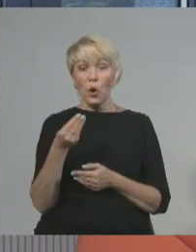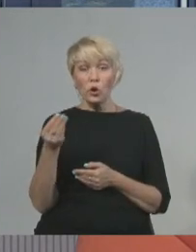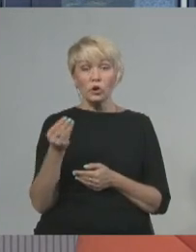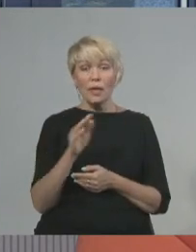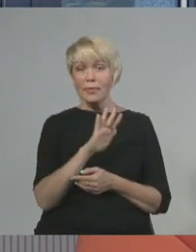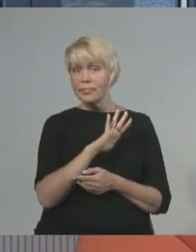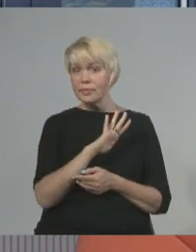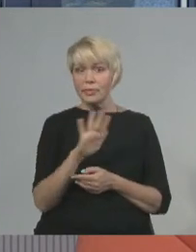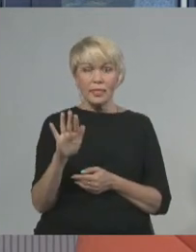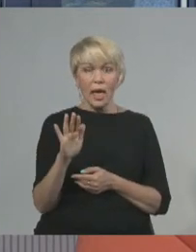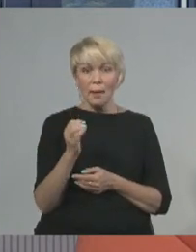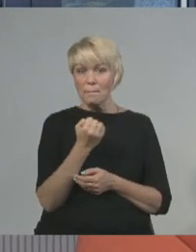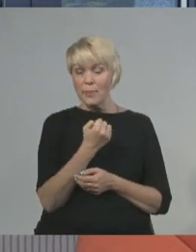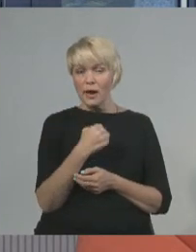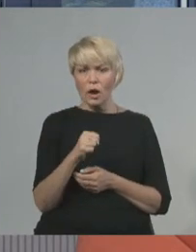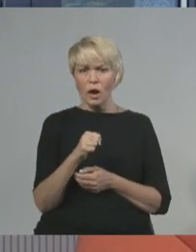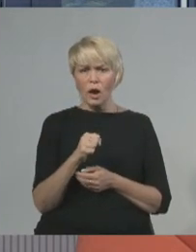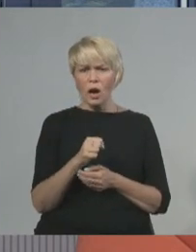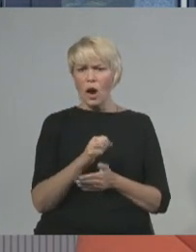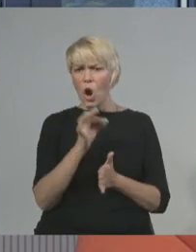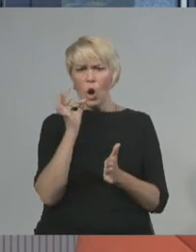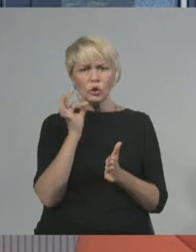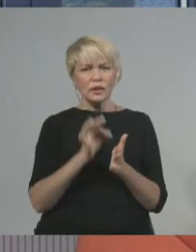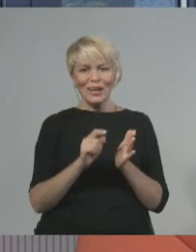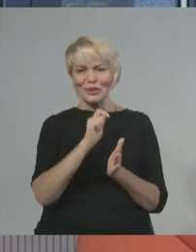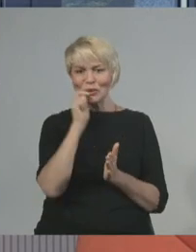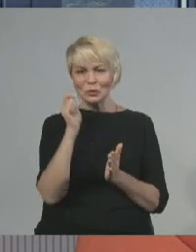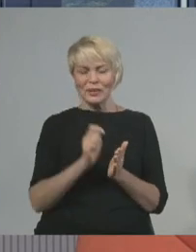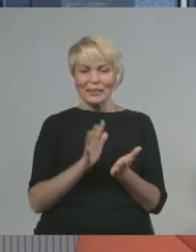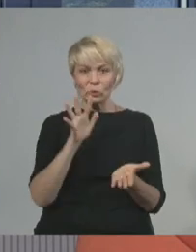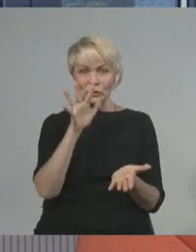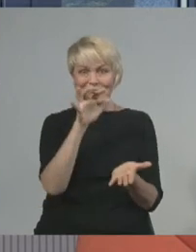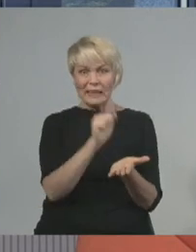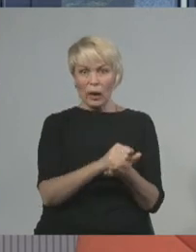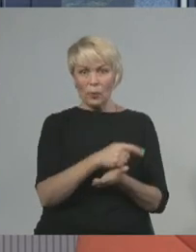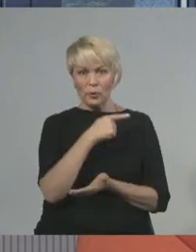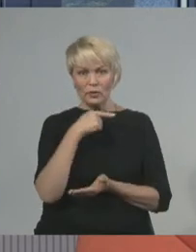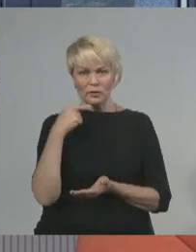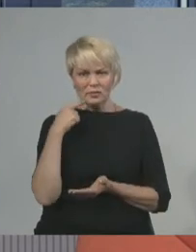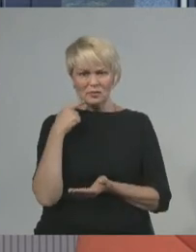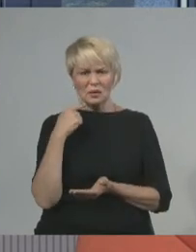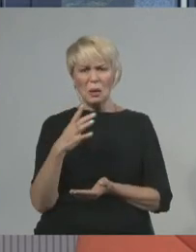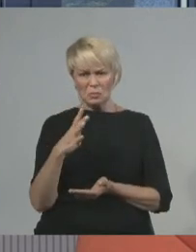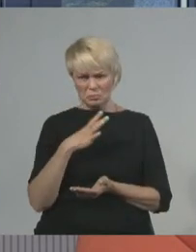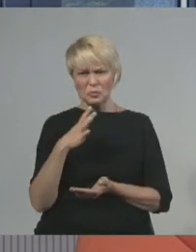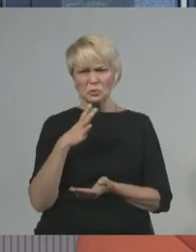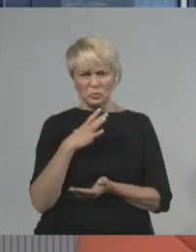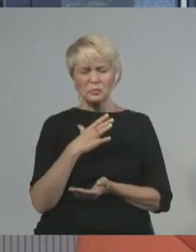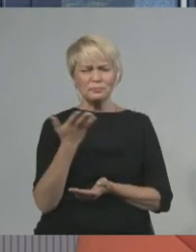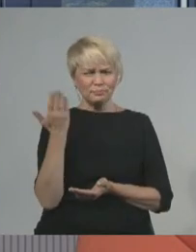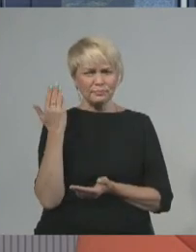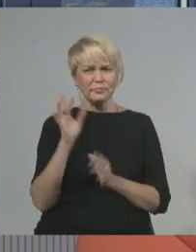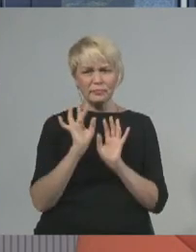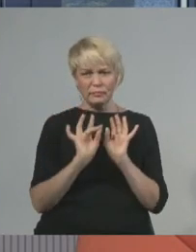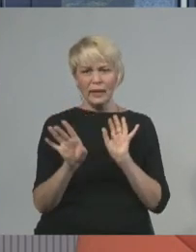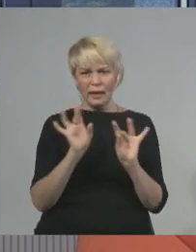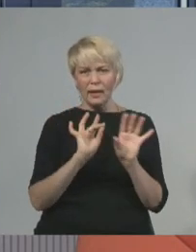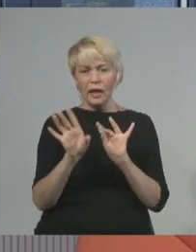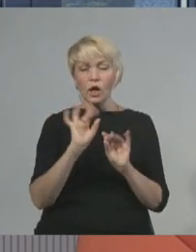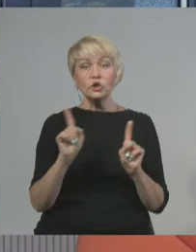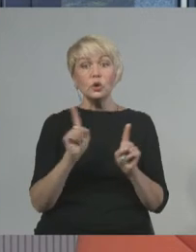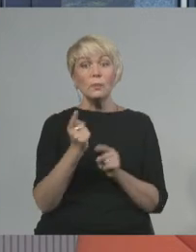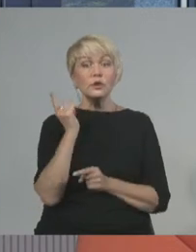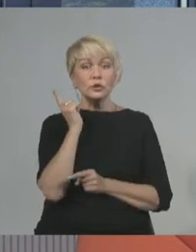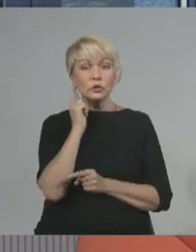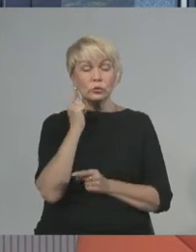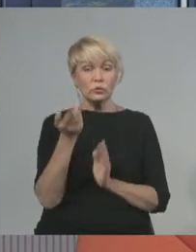know those those sorts of our arguments and things that i think we all heard last year i think what um what what has been